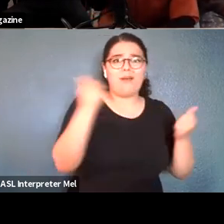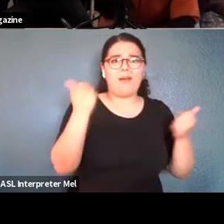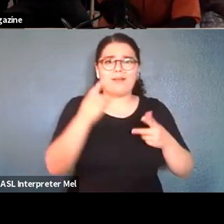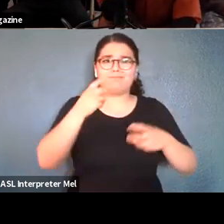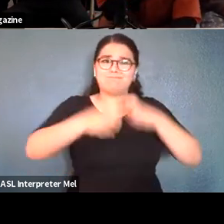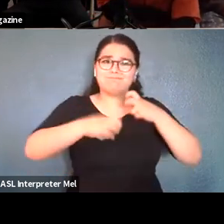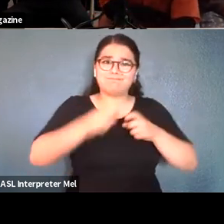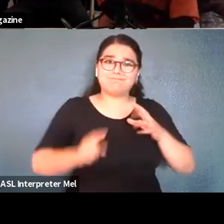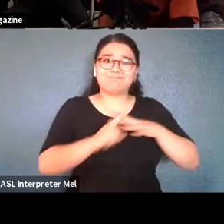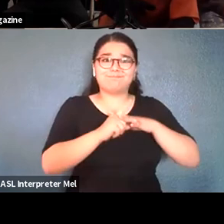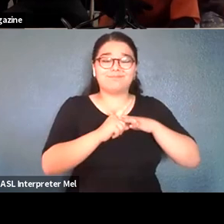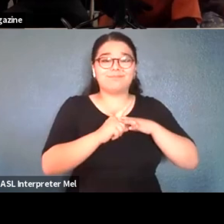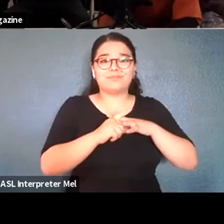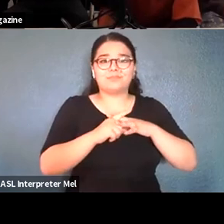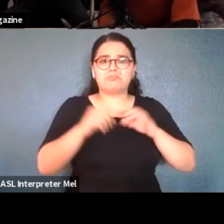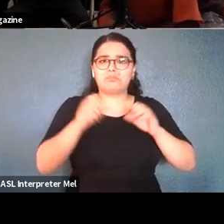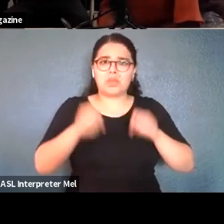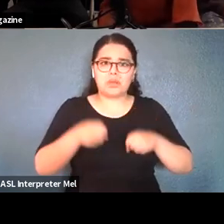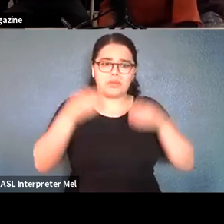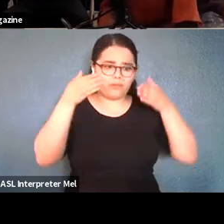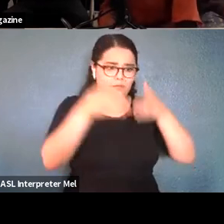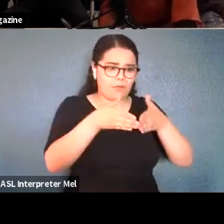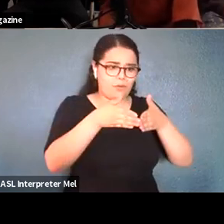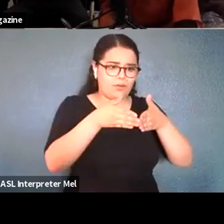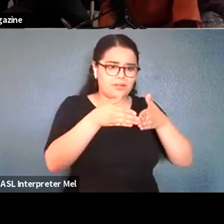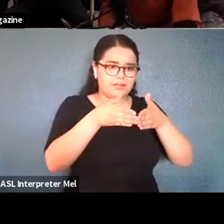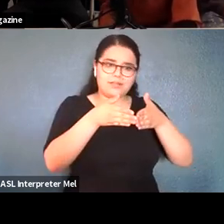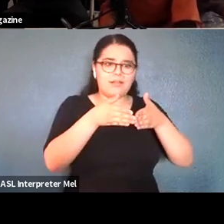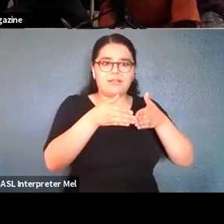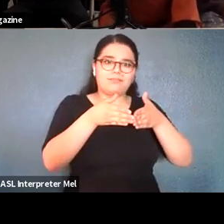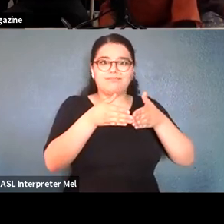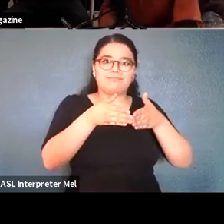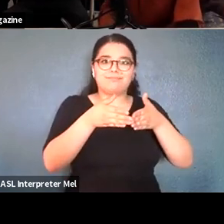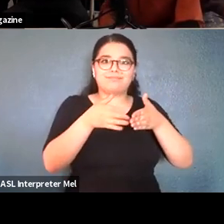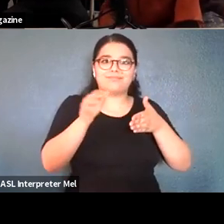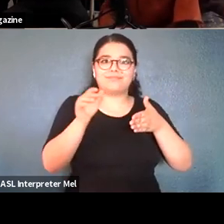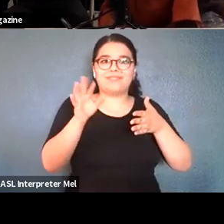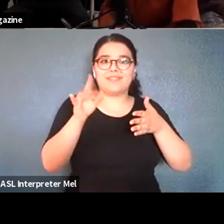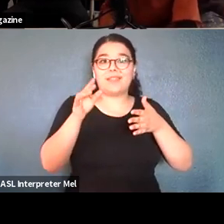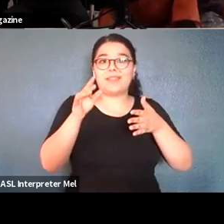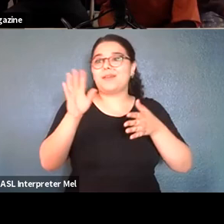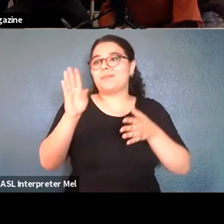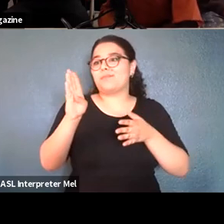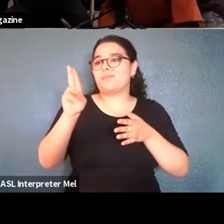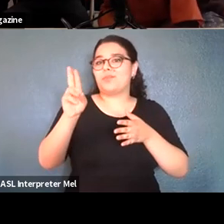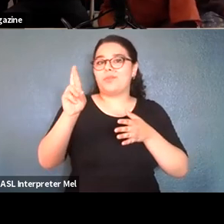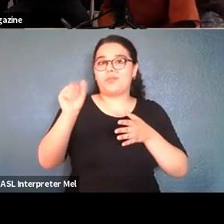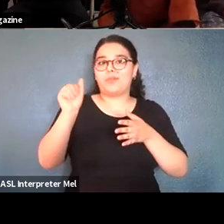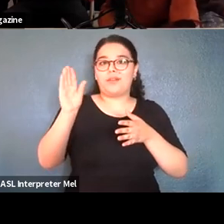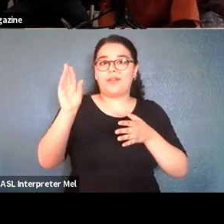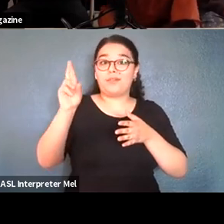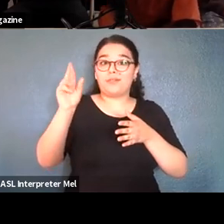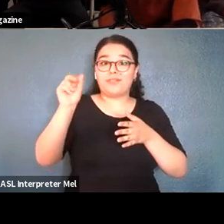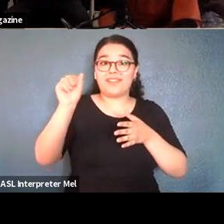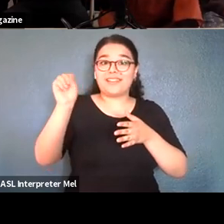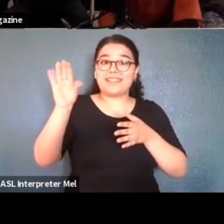only direct our fights to the aristocracy and the bureaucracy and the politricksters,